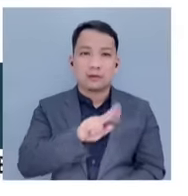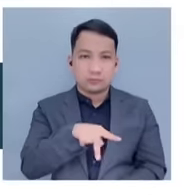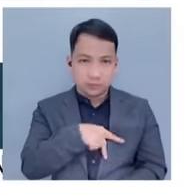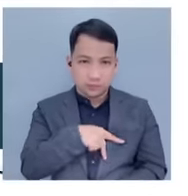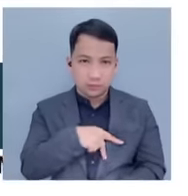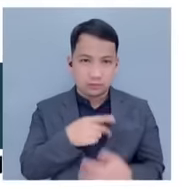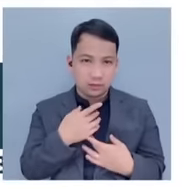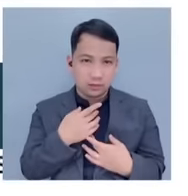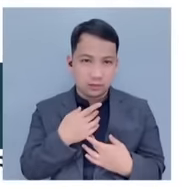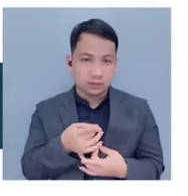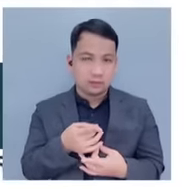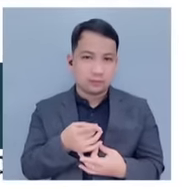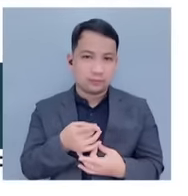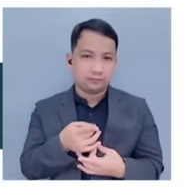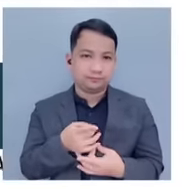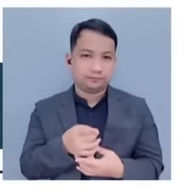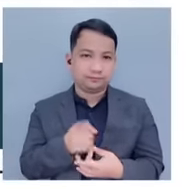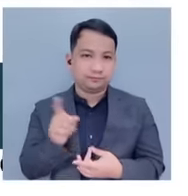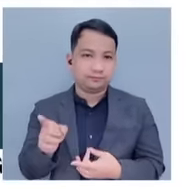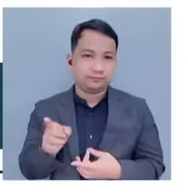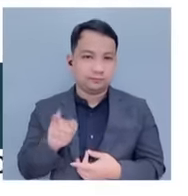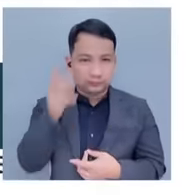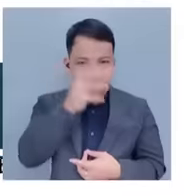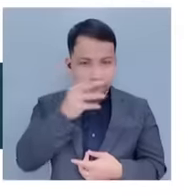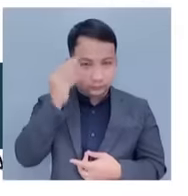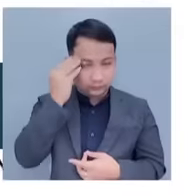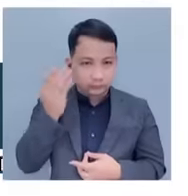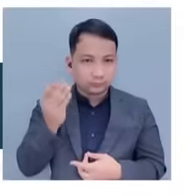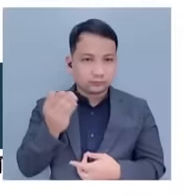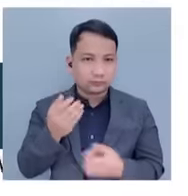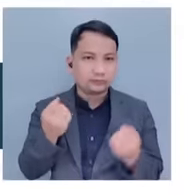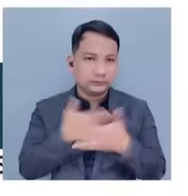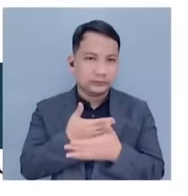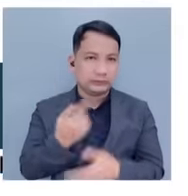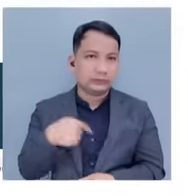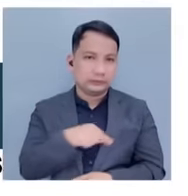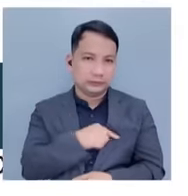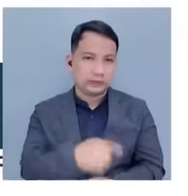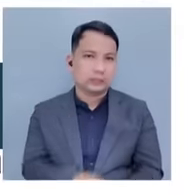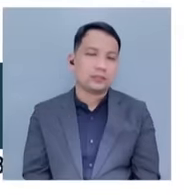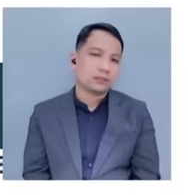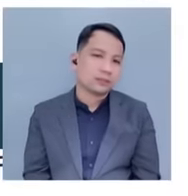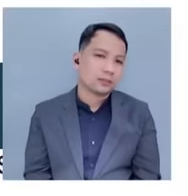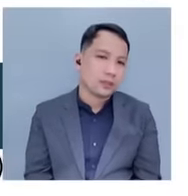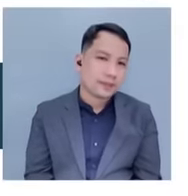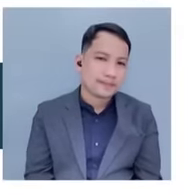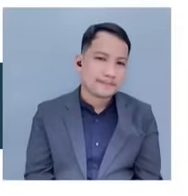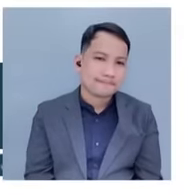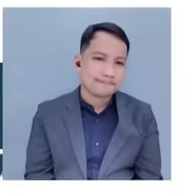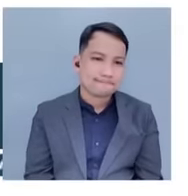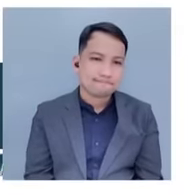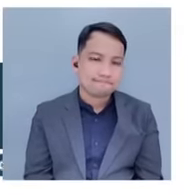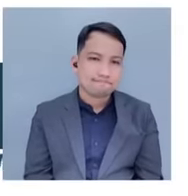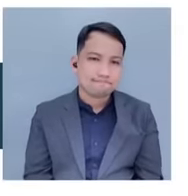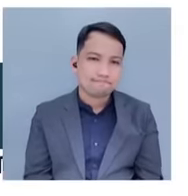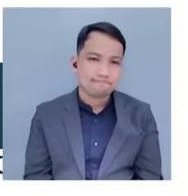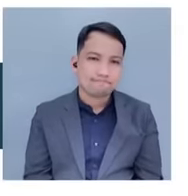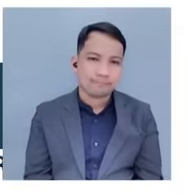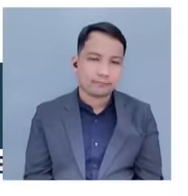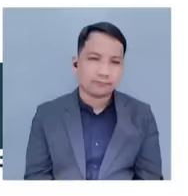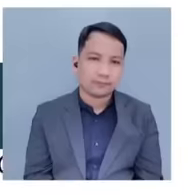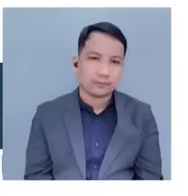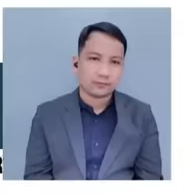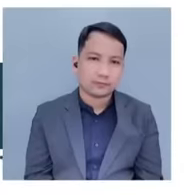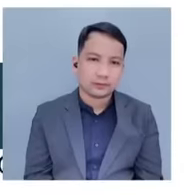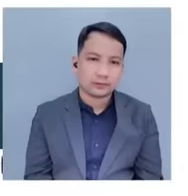that's what's troubling, no? And scary. Mm. You mentioned a while ago that